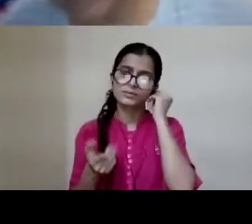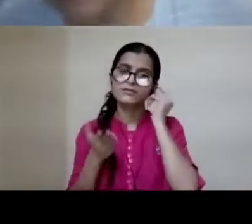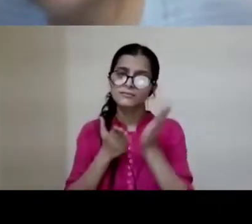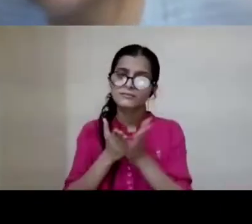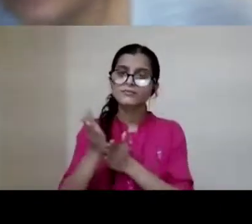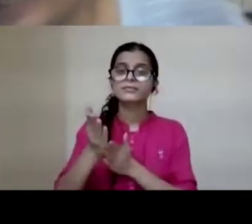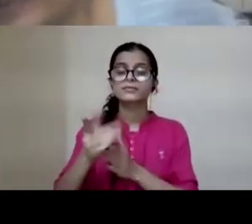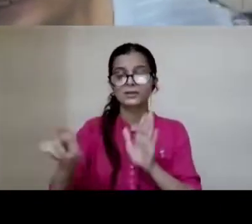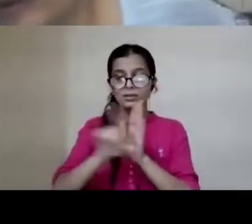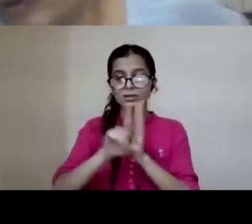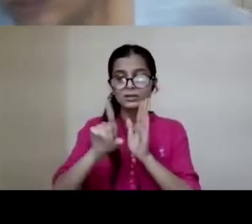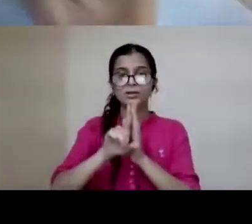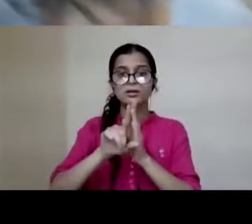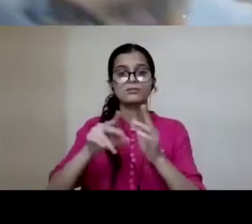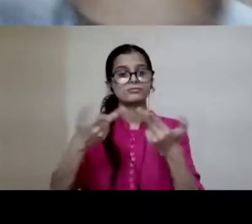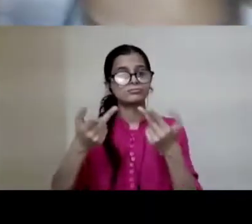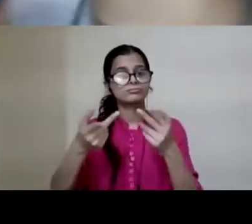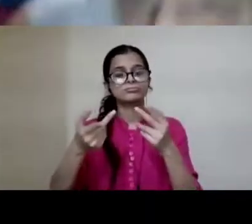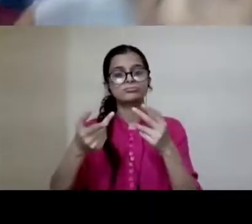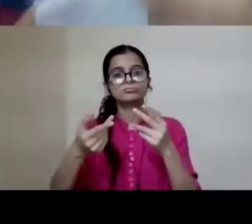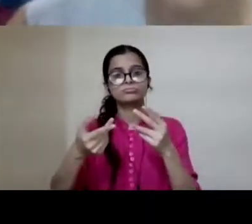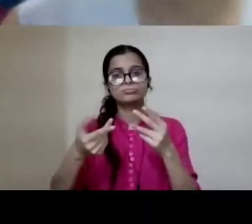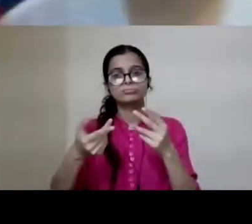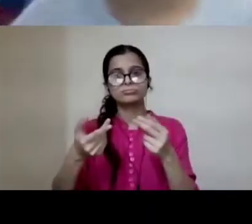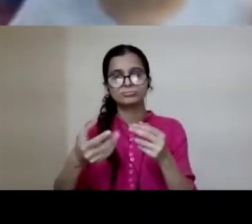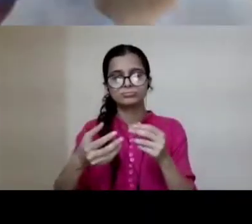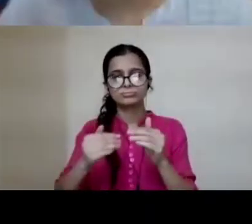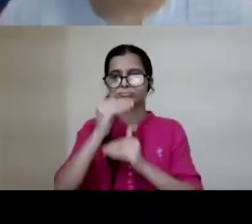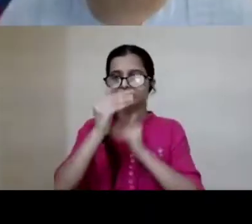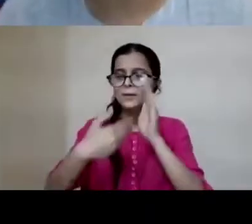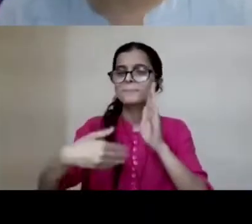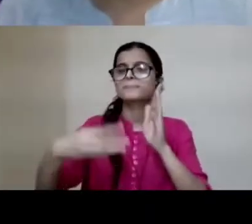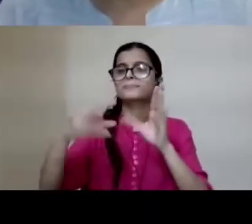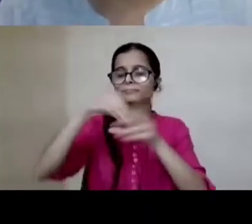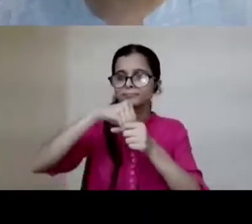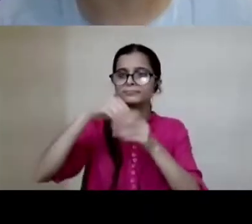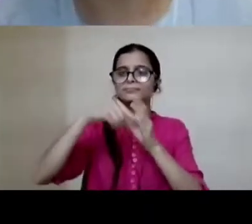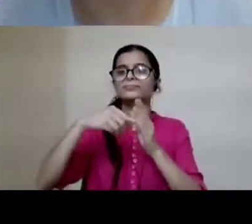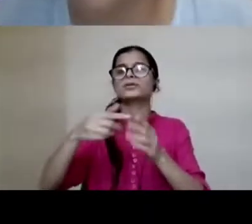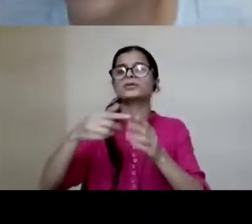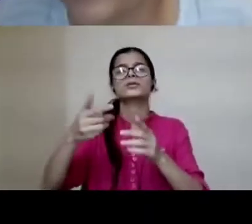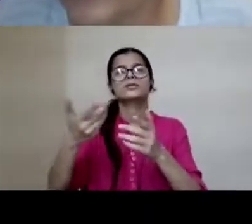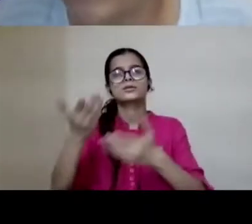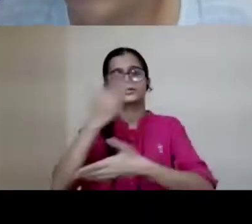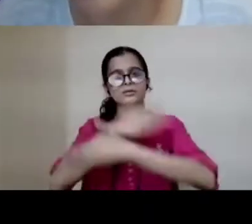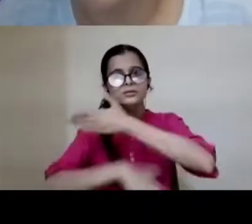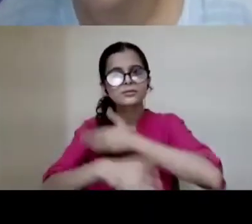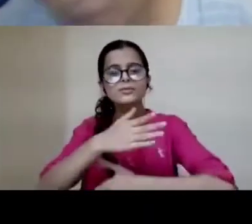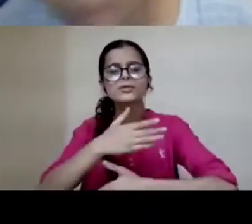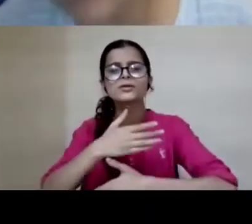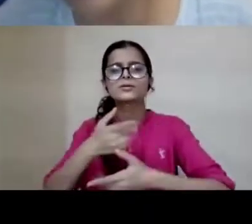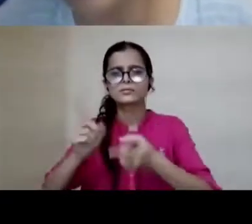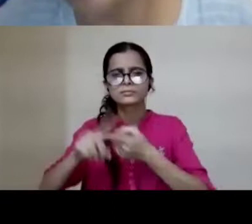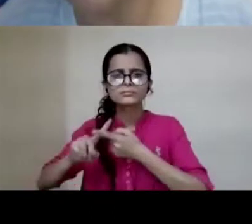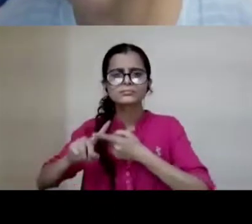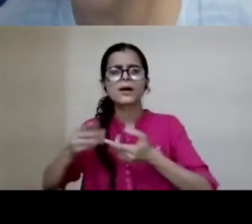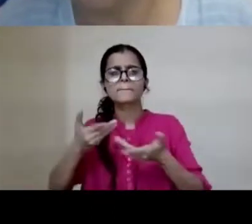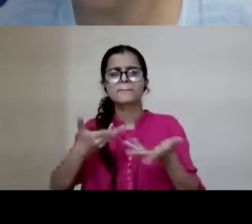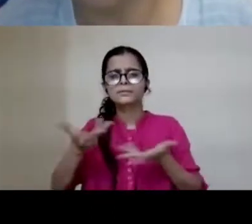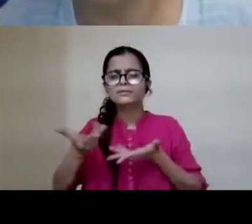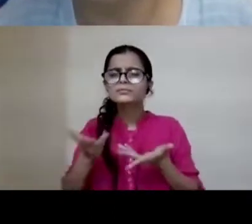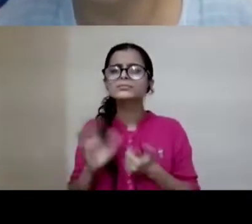legal capacity has been construed, or the manner in which the law disability interaction has happened, even with